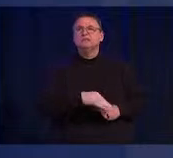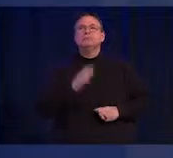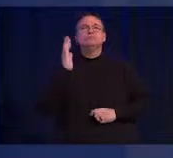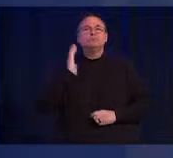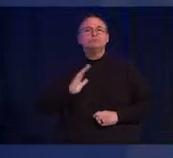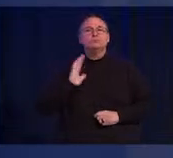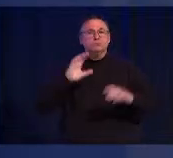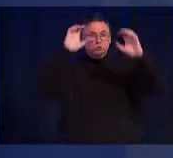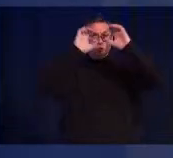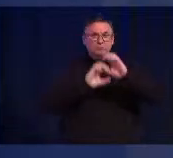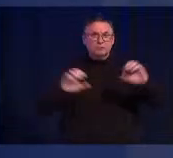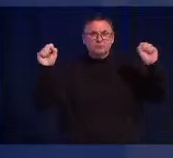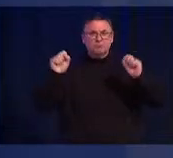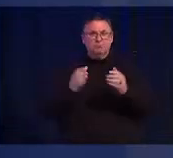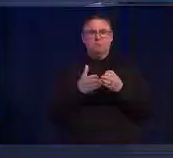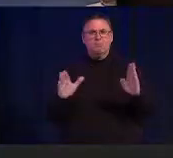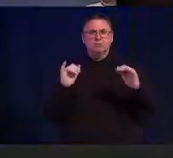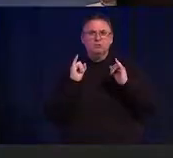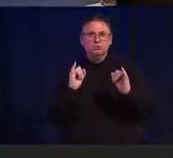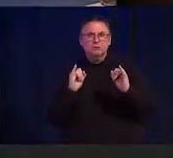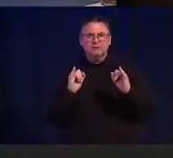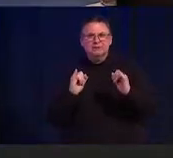Instruction, Democrat Jennifer McCormick.